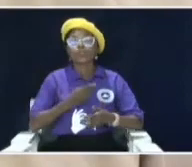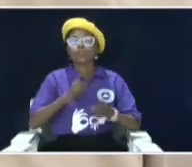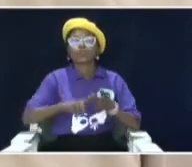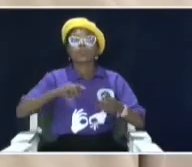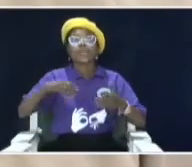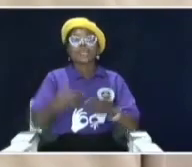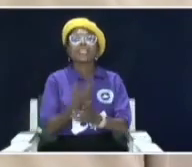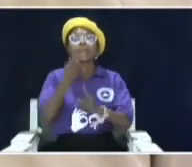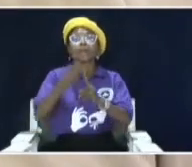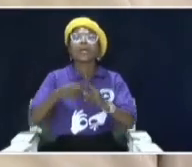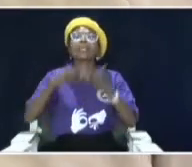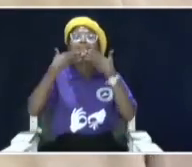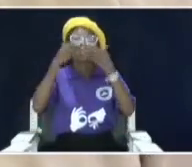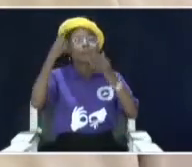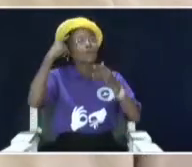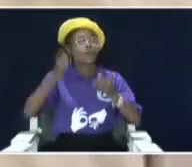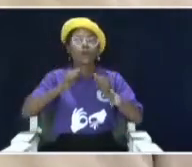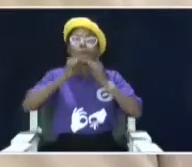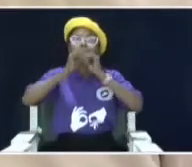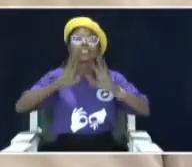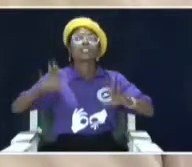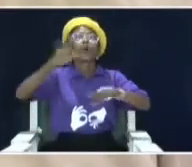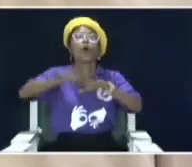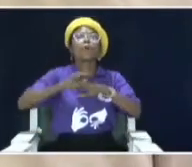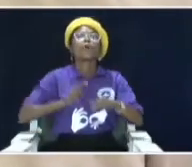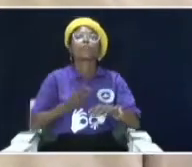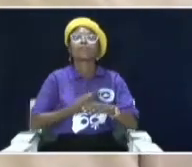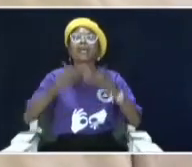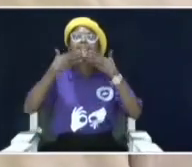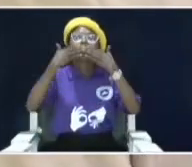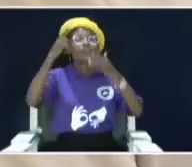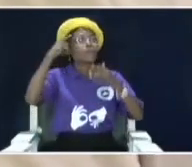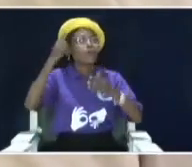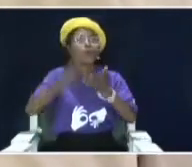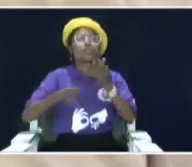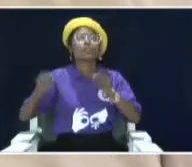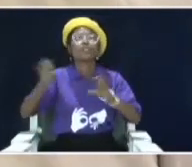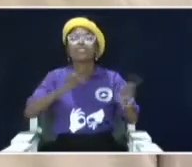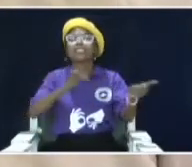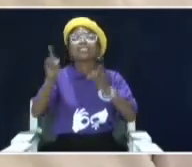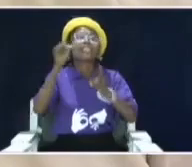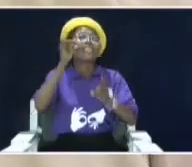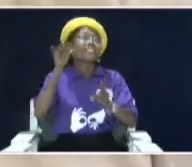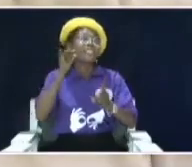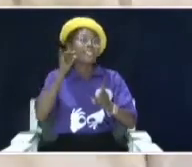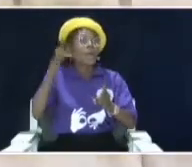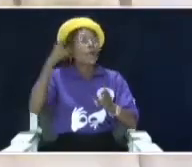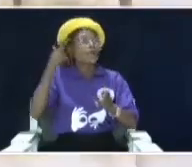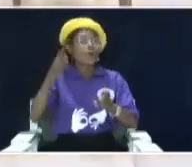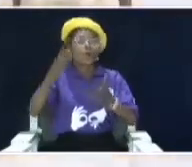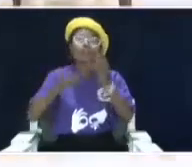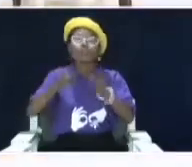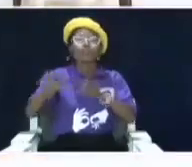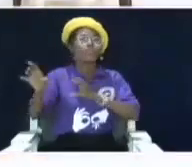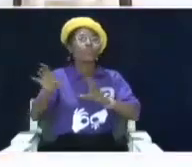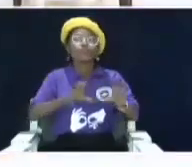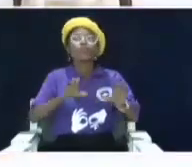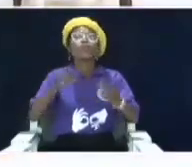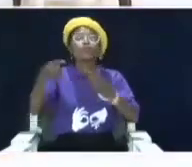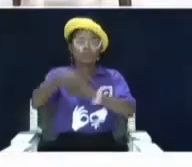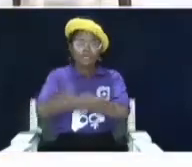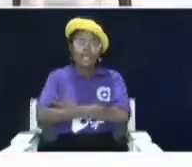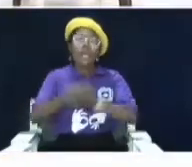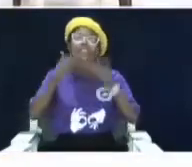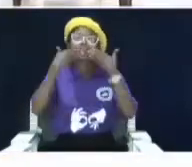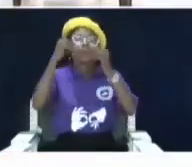for your blessings upon us. Thank you for what you did yesterday. Thank you for what you will do today. Thank you for